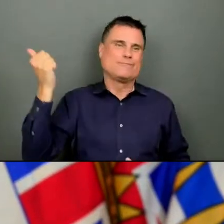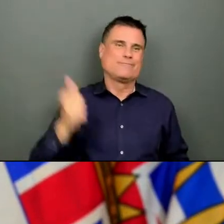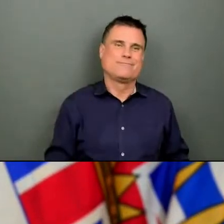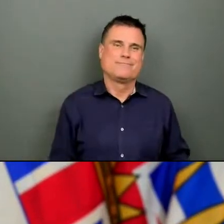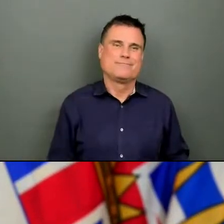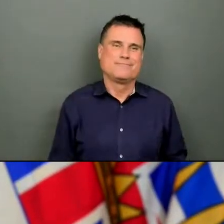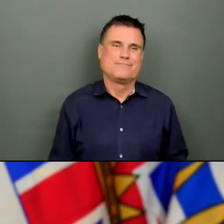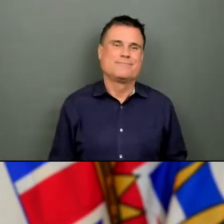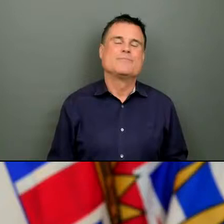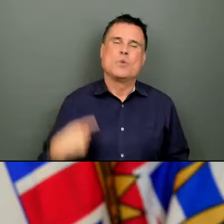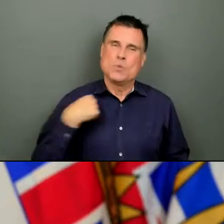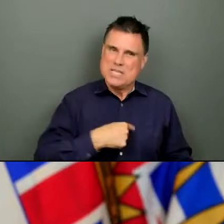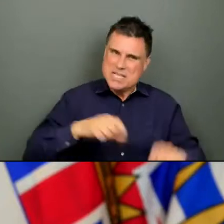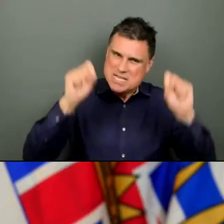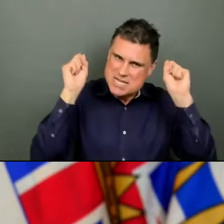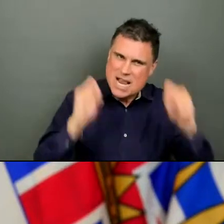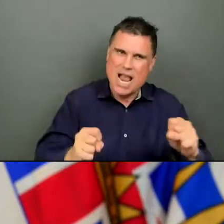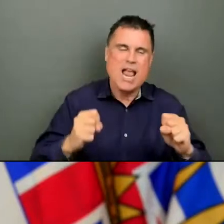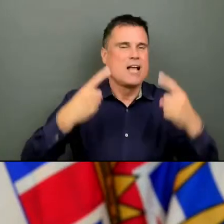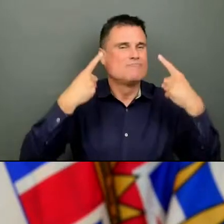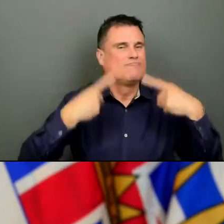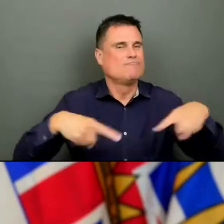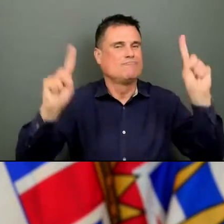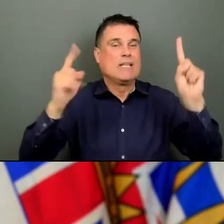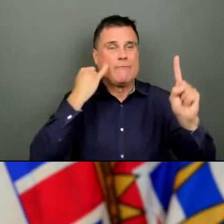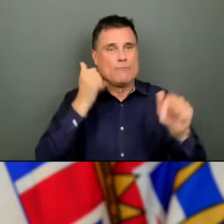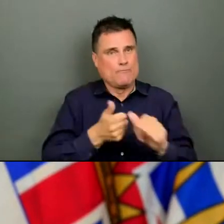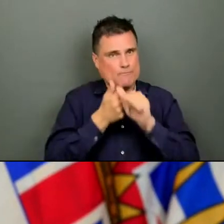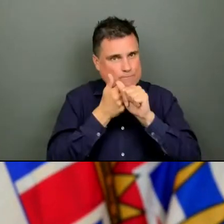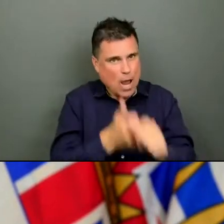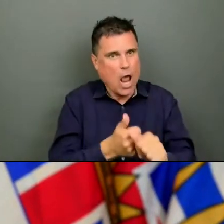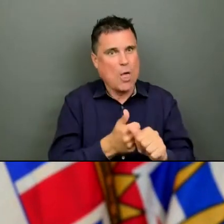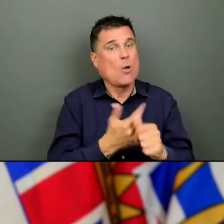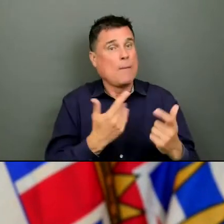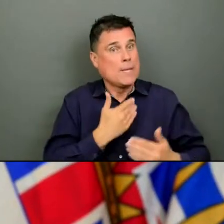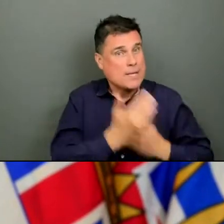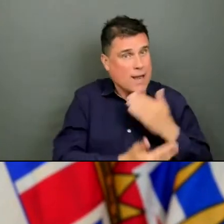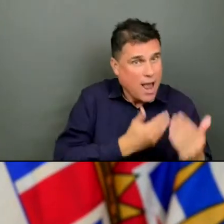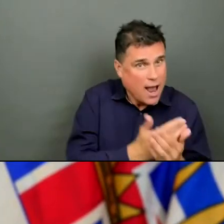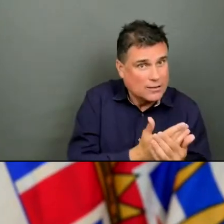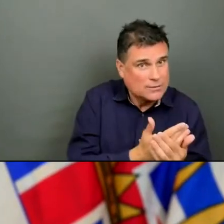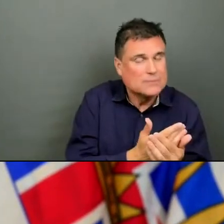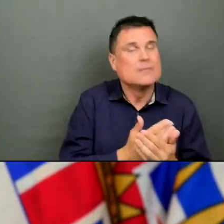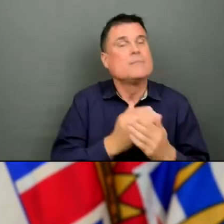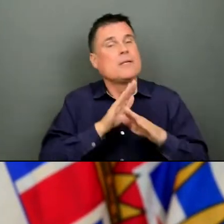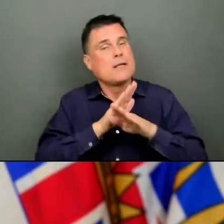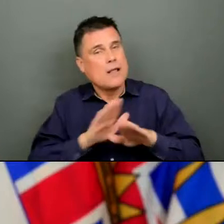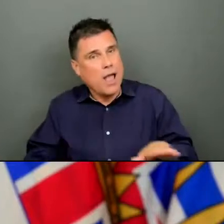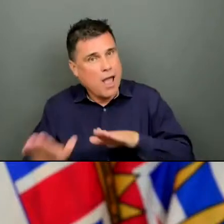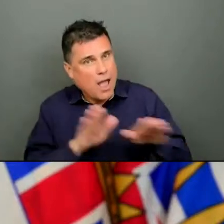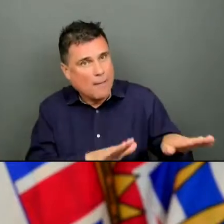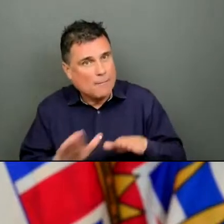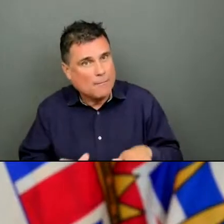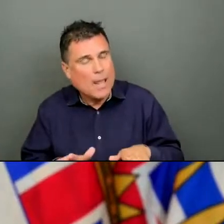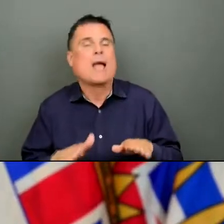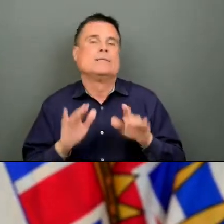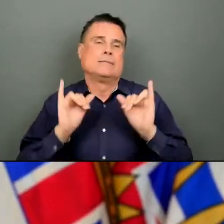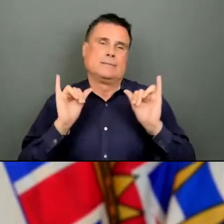by doing what we have been doing all along, by being kind, being calm, and staying safe. Thank